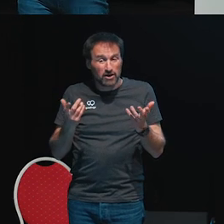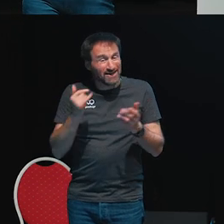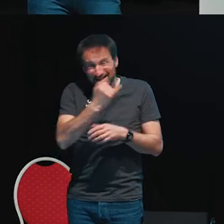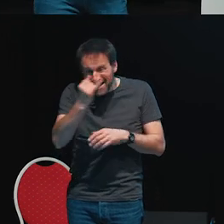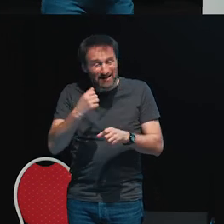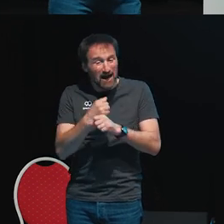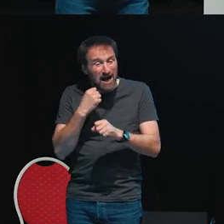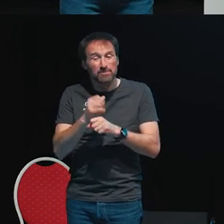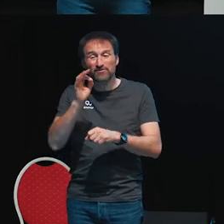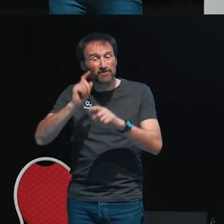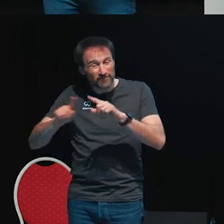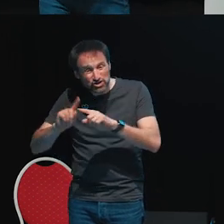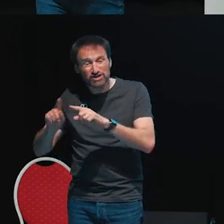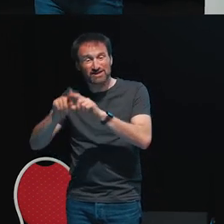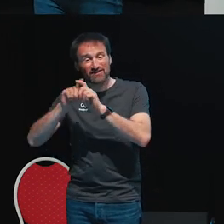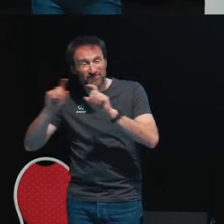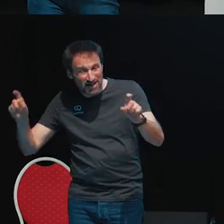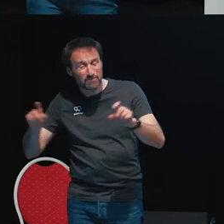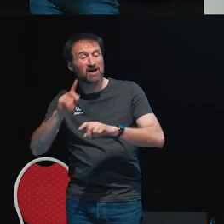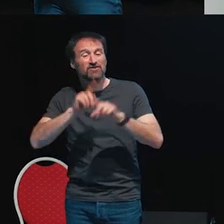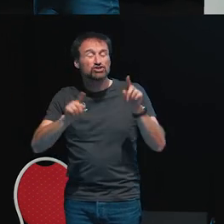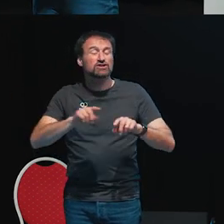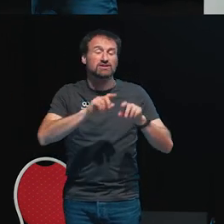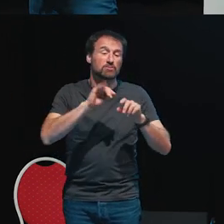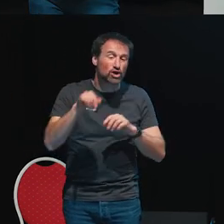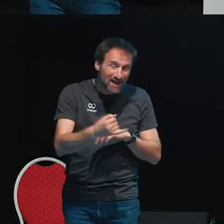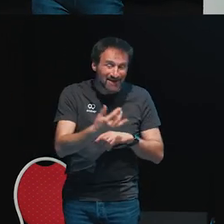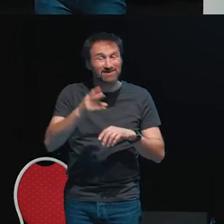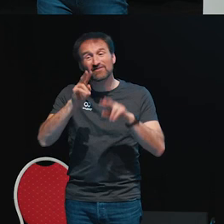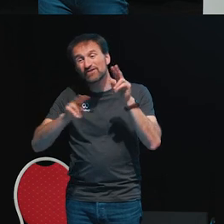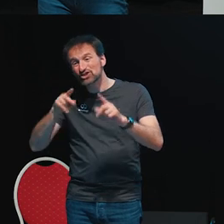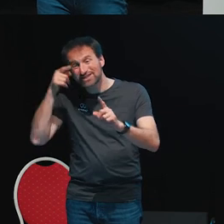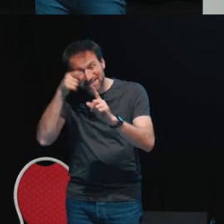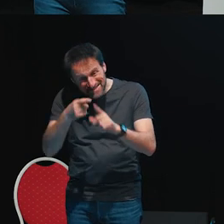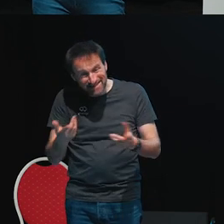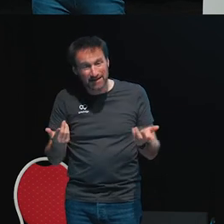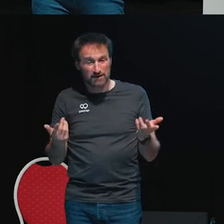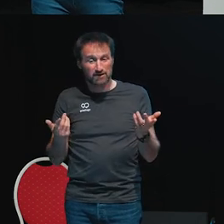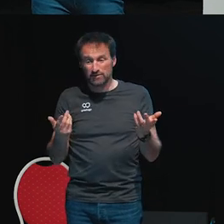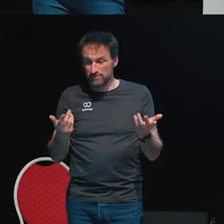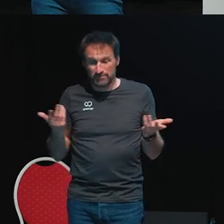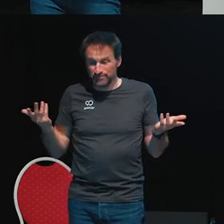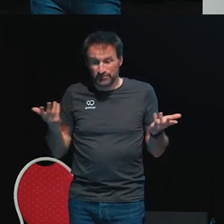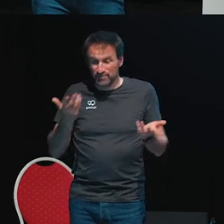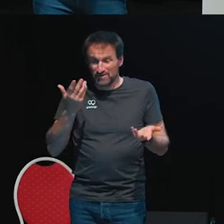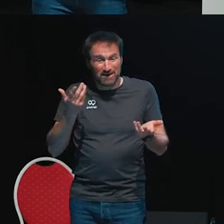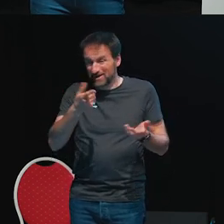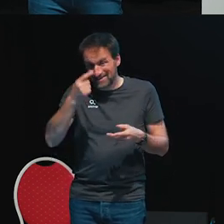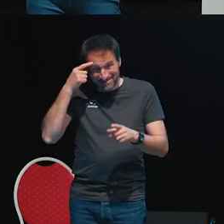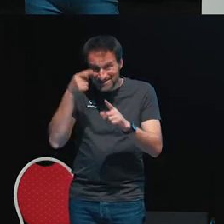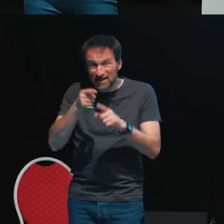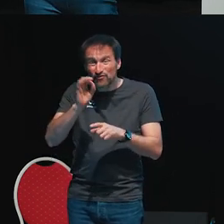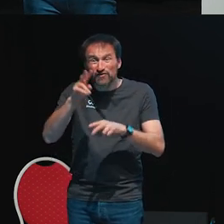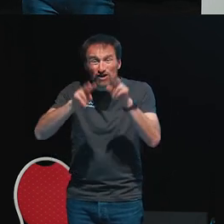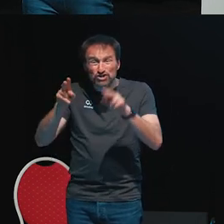work for different companies, different projects, have different objectives, and not even for like different browsers. There's